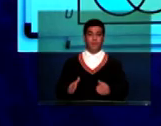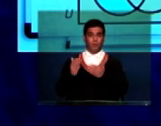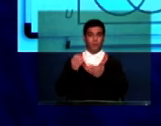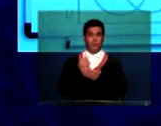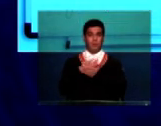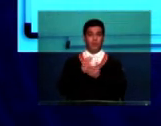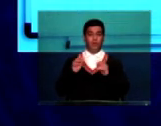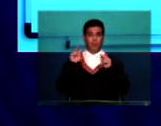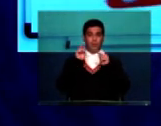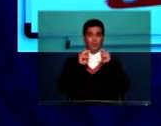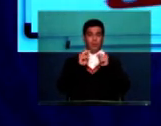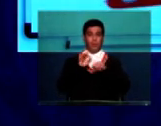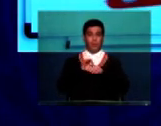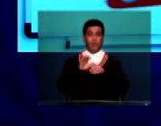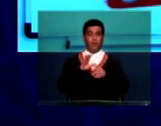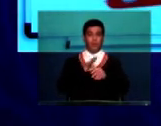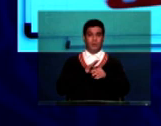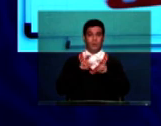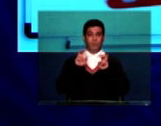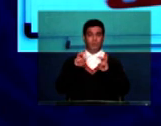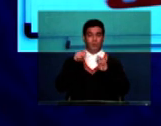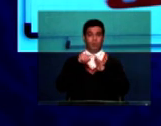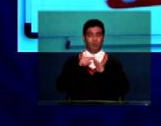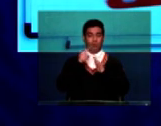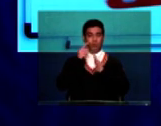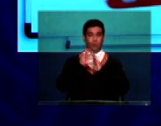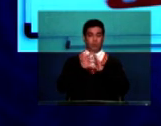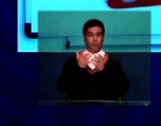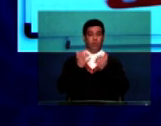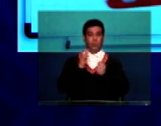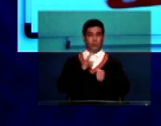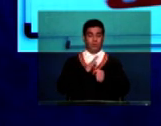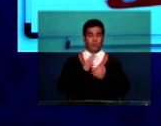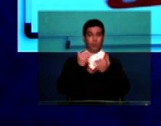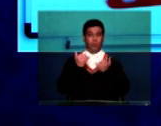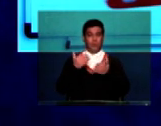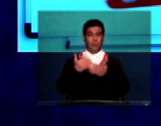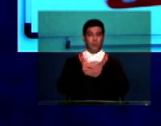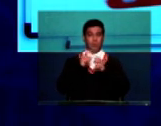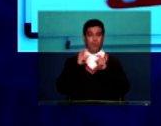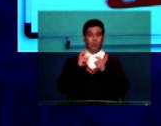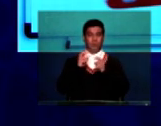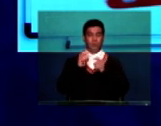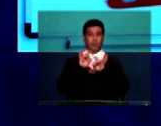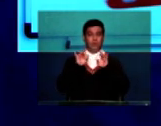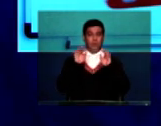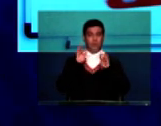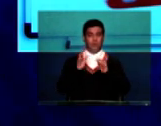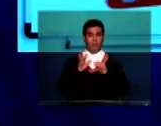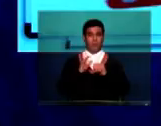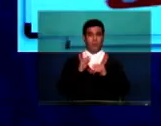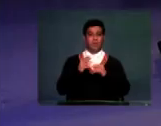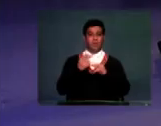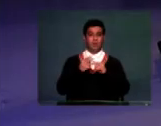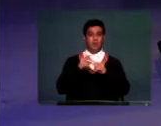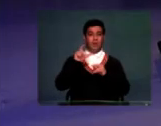aziz o'quvchilar, o'tilgan mavzu bo'yicha kerakli tushunchalarni eslab oldik. Endi yangi mavzuni boshlaymiz.